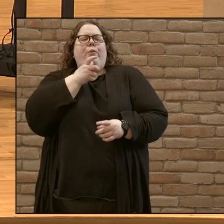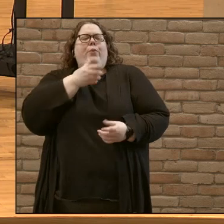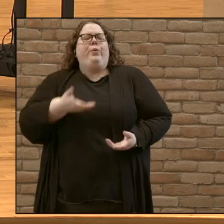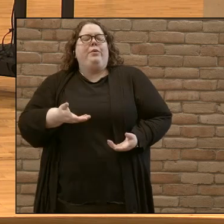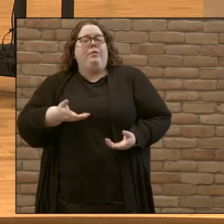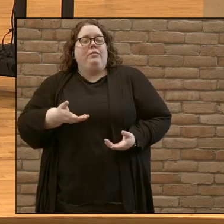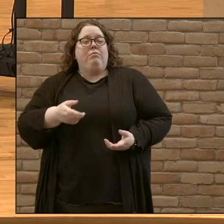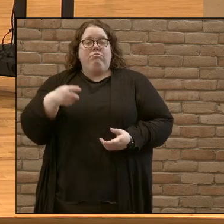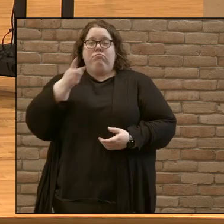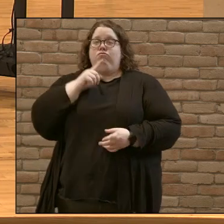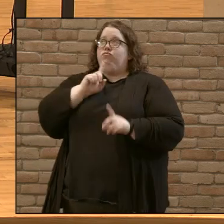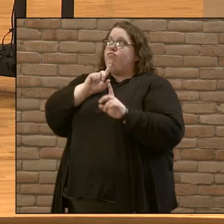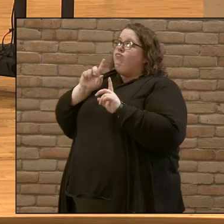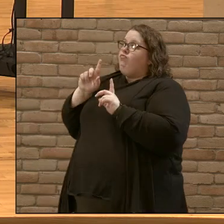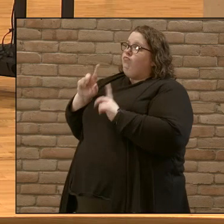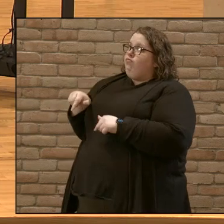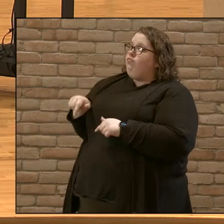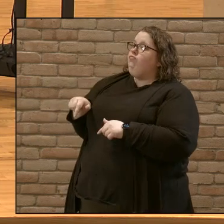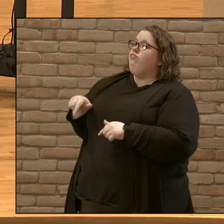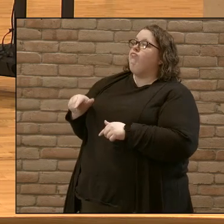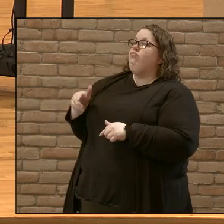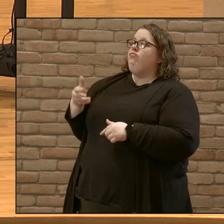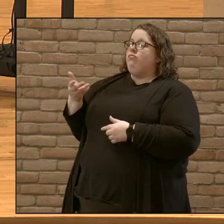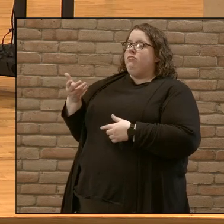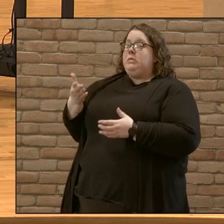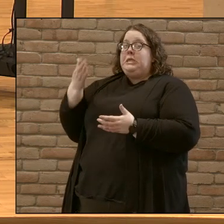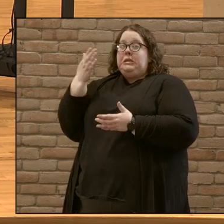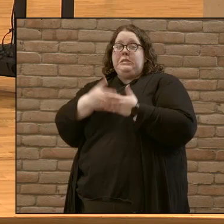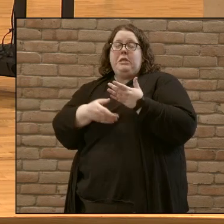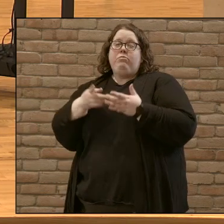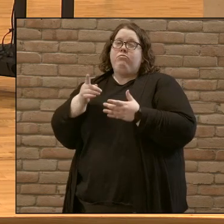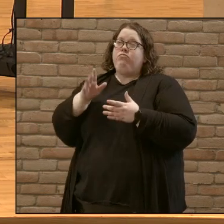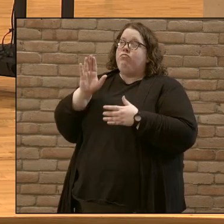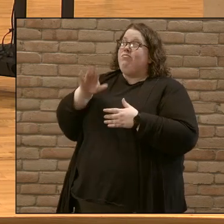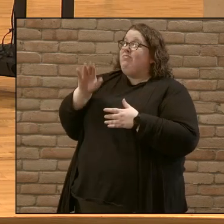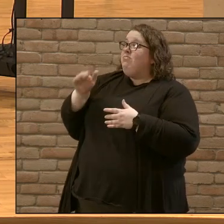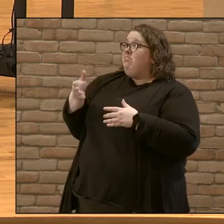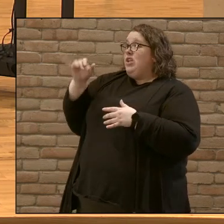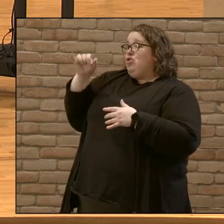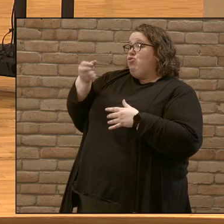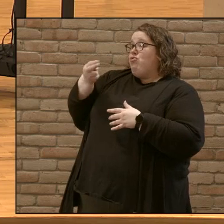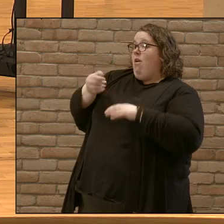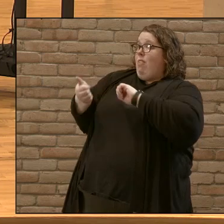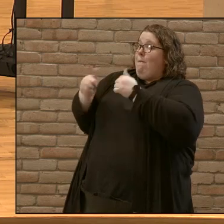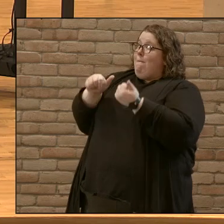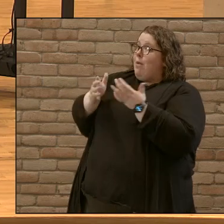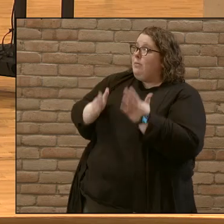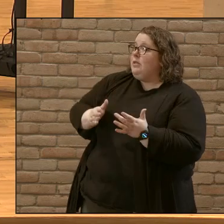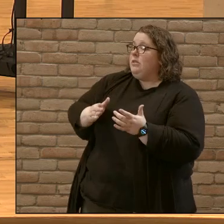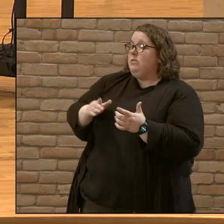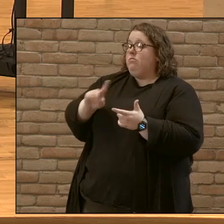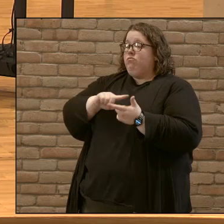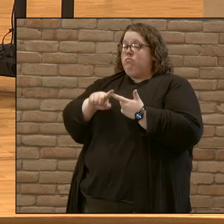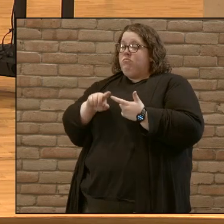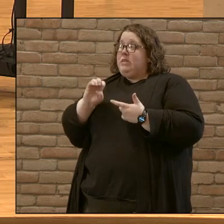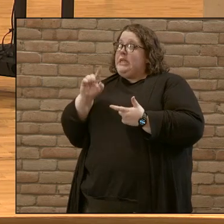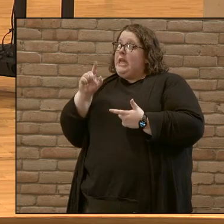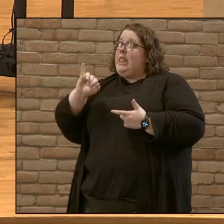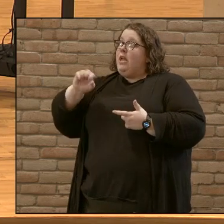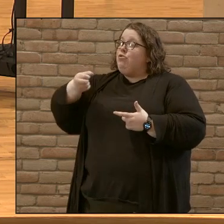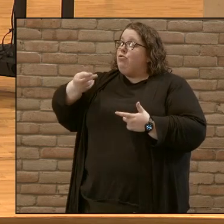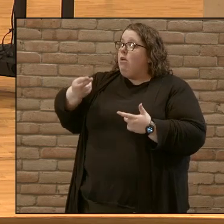And they reply. Some say John the Baptist. Others say Elijah. Still others